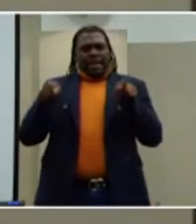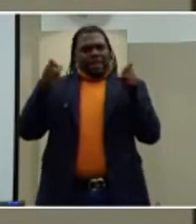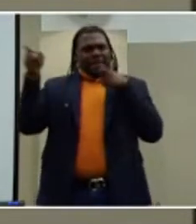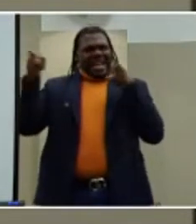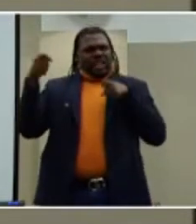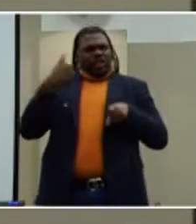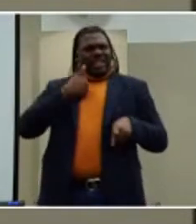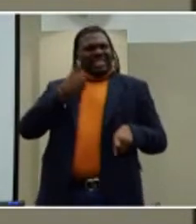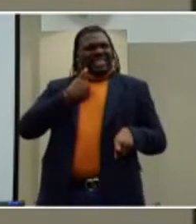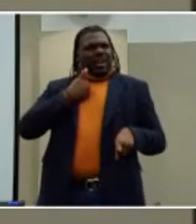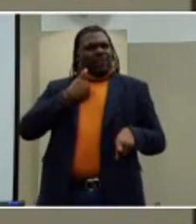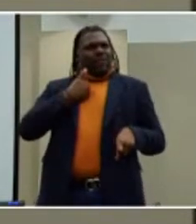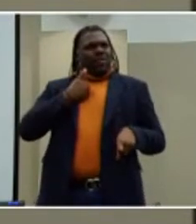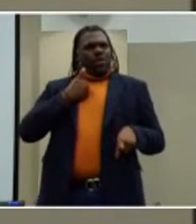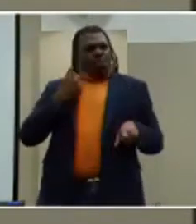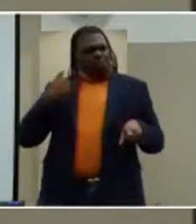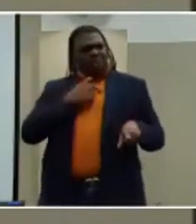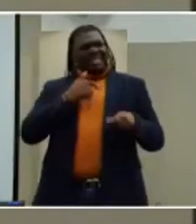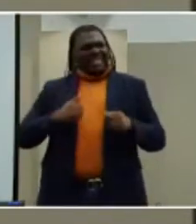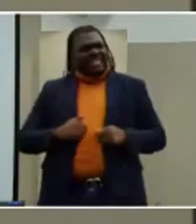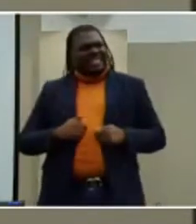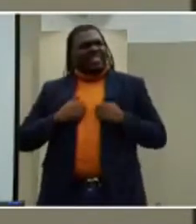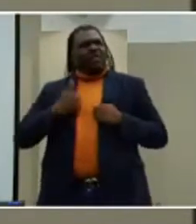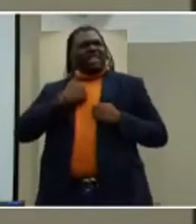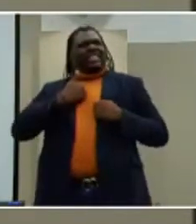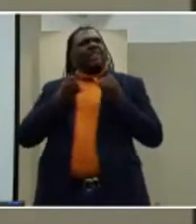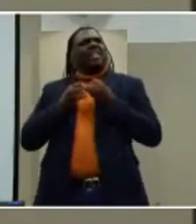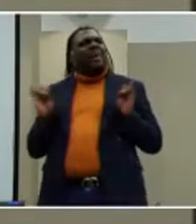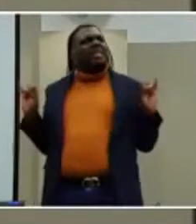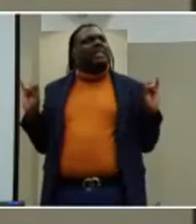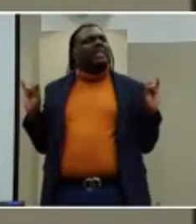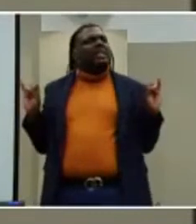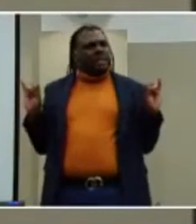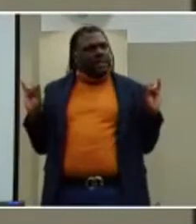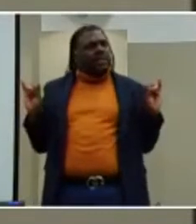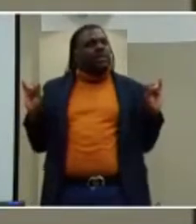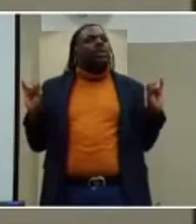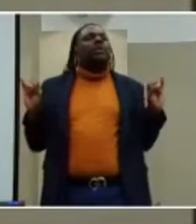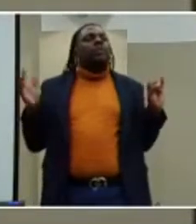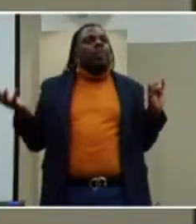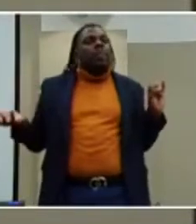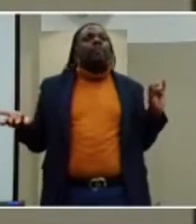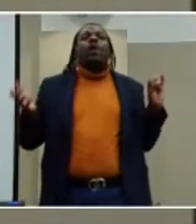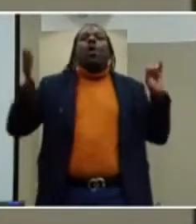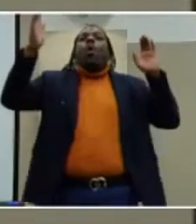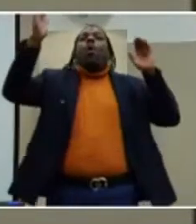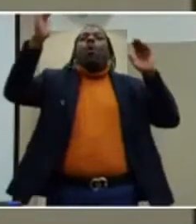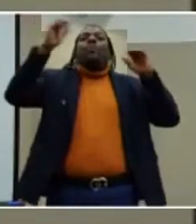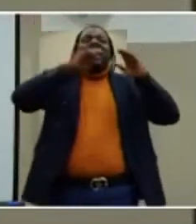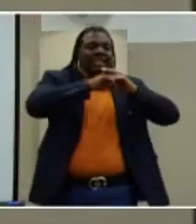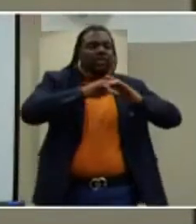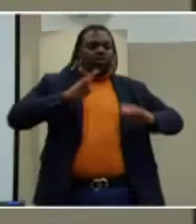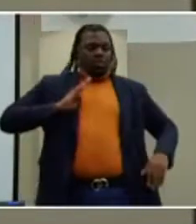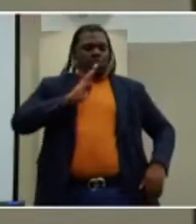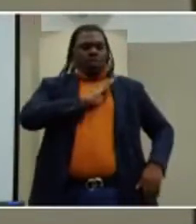way that we can, so we can live the lives that we want independently. And I hope that the Access Board